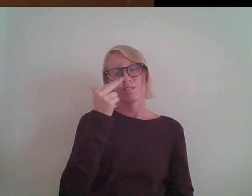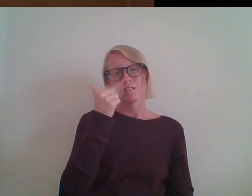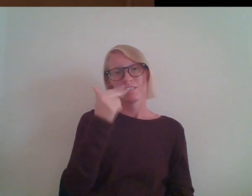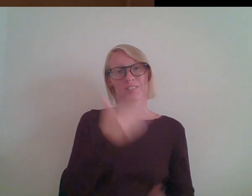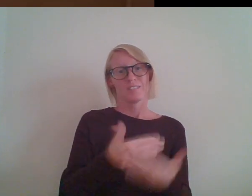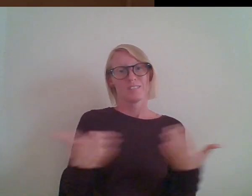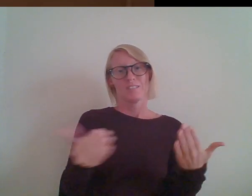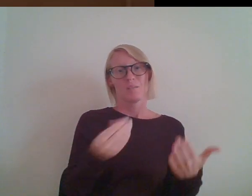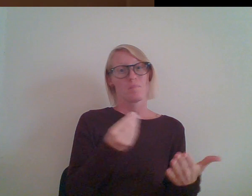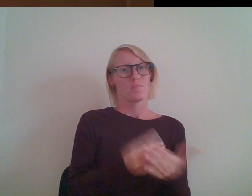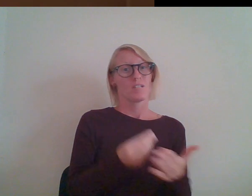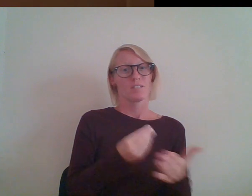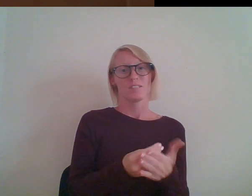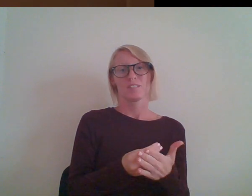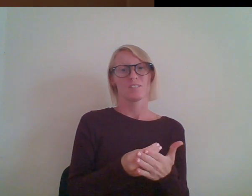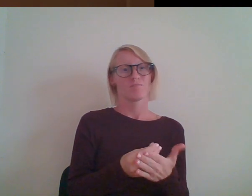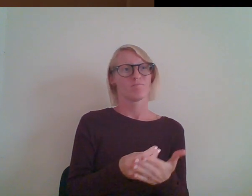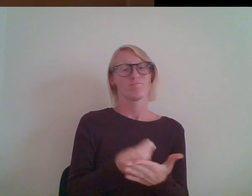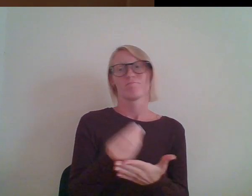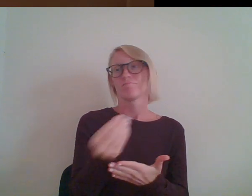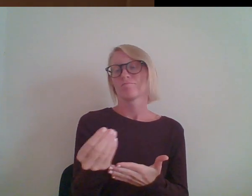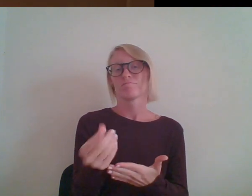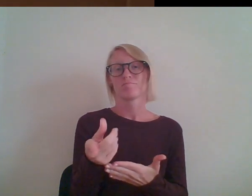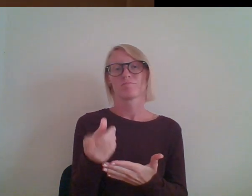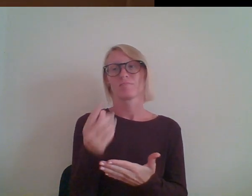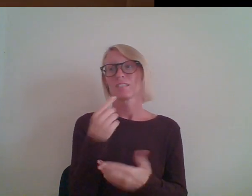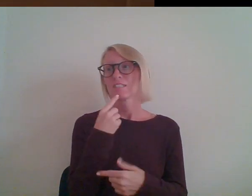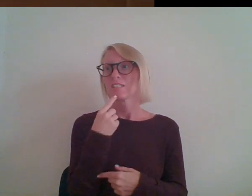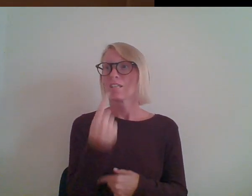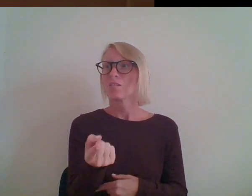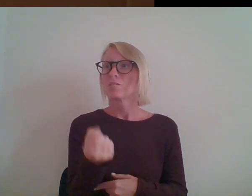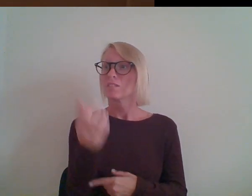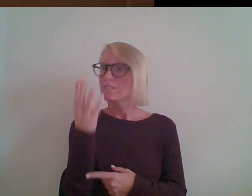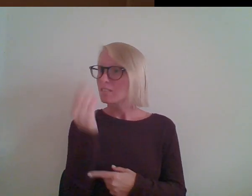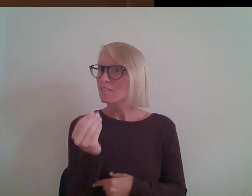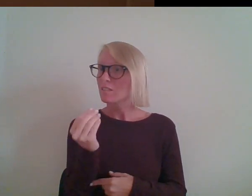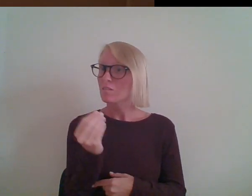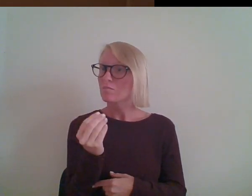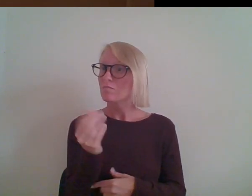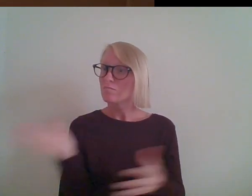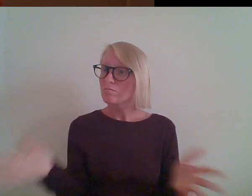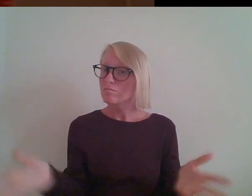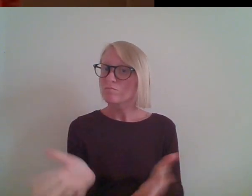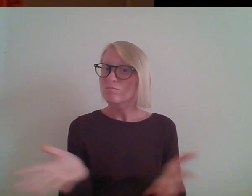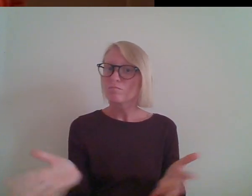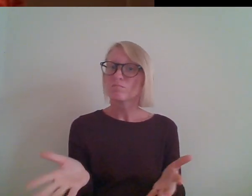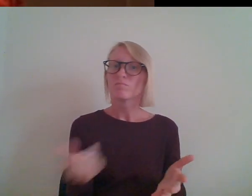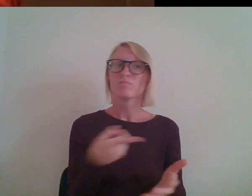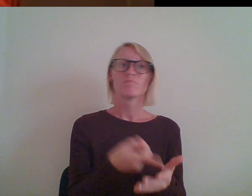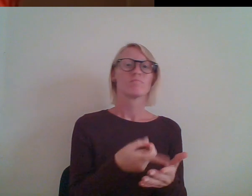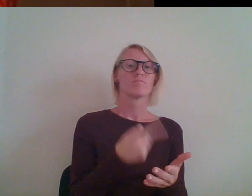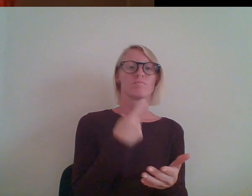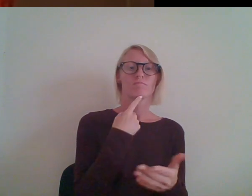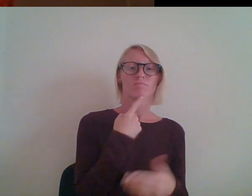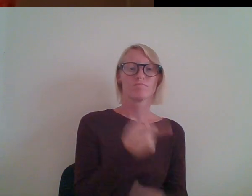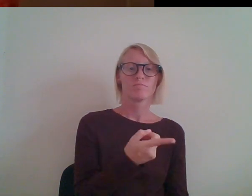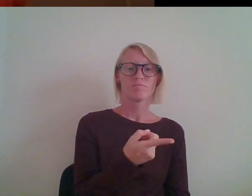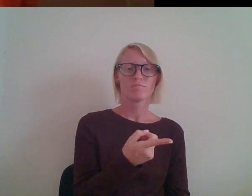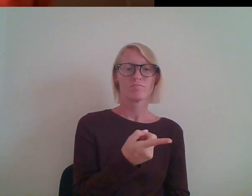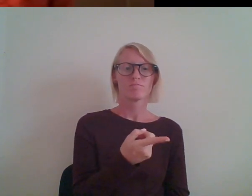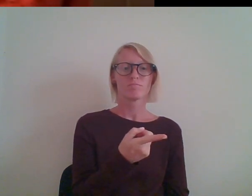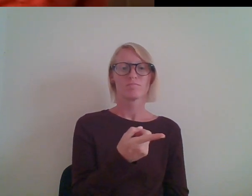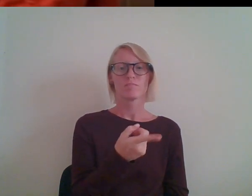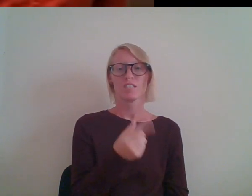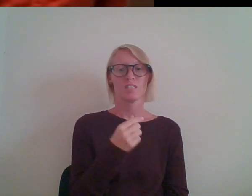by telling people to get more sleep. So you don't hear about it on TV. Sylvian isn't telling you to get better sleep because they don't make any